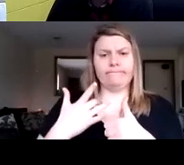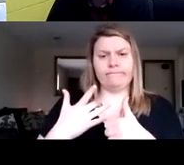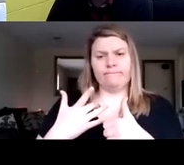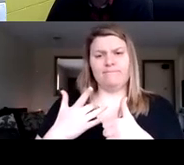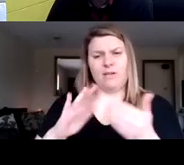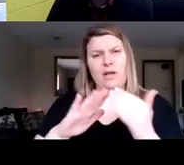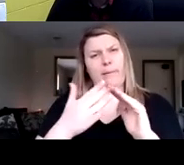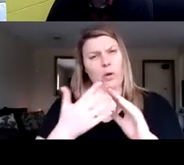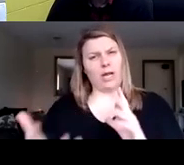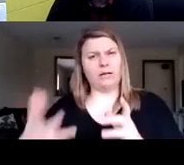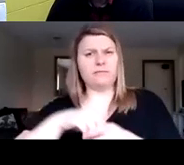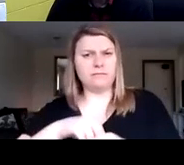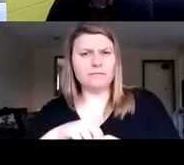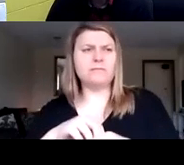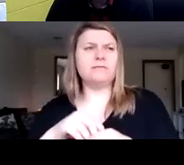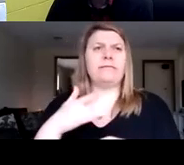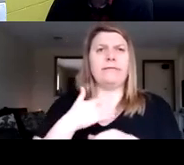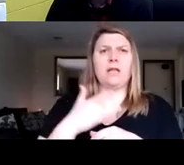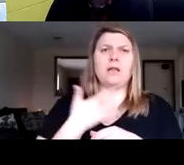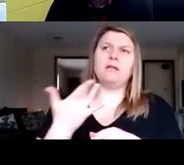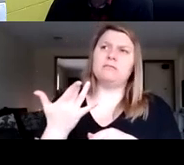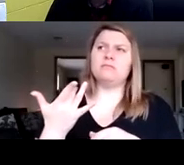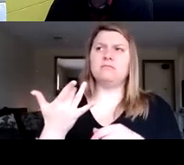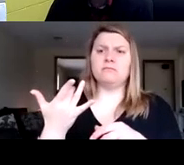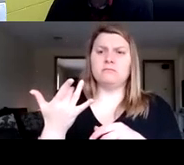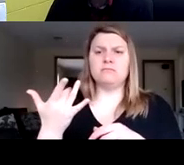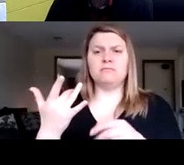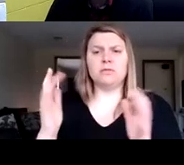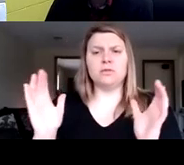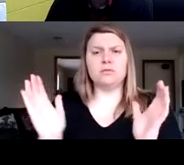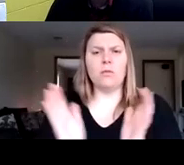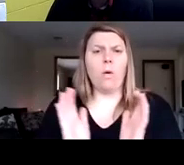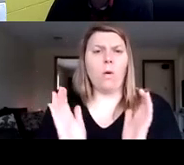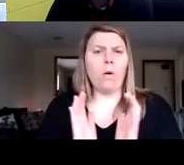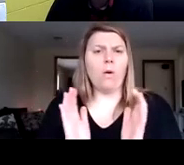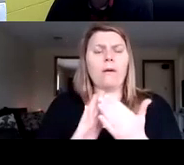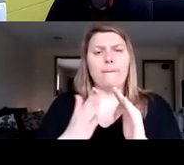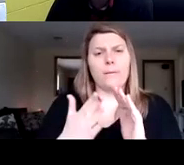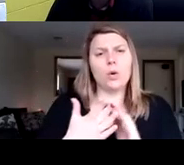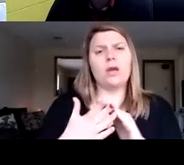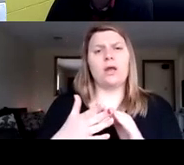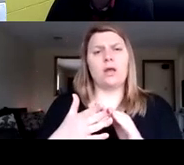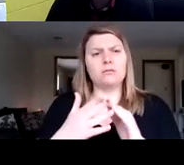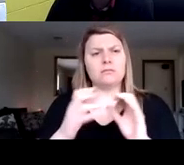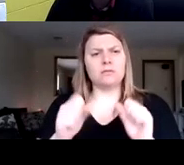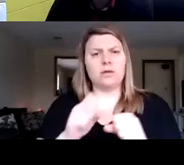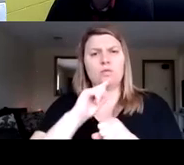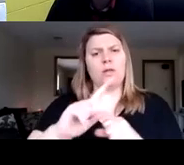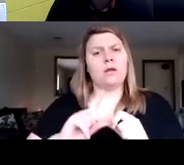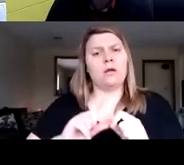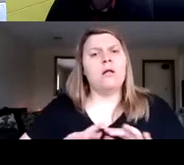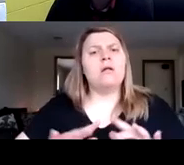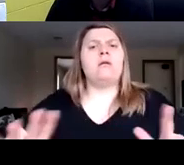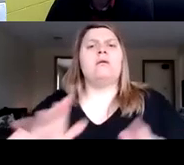community engagement and the ability that, like, small community efforts can really make a ripple, not just on